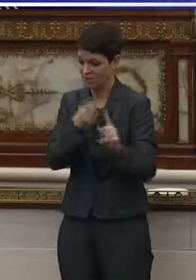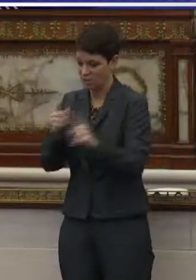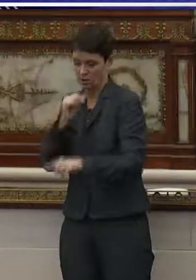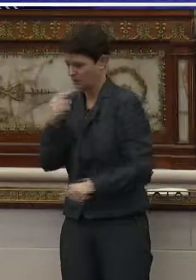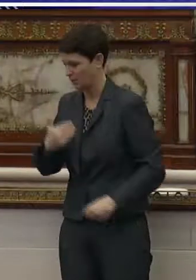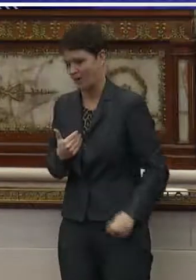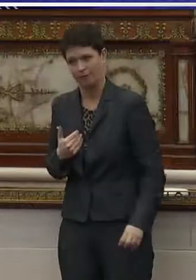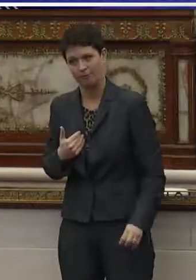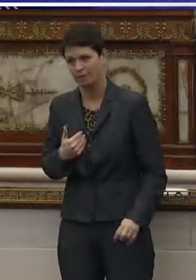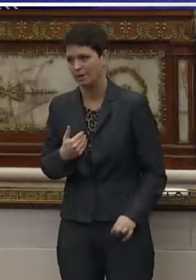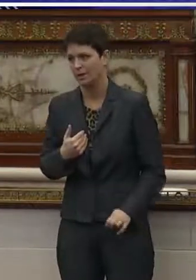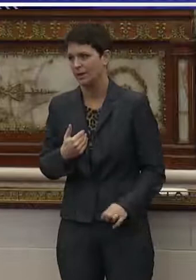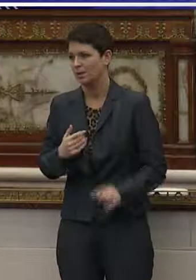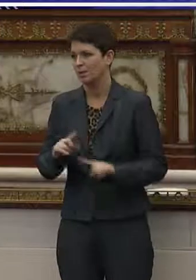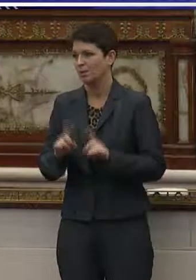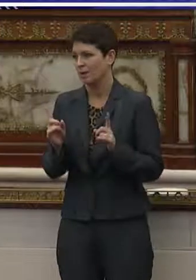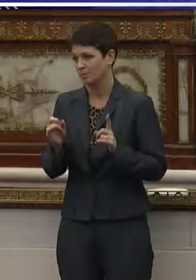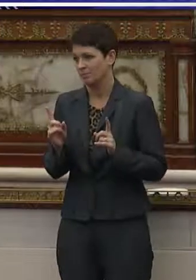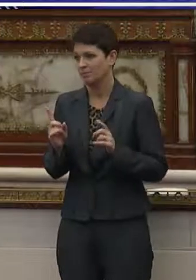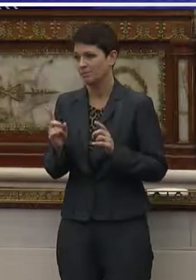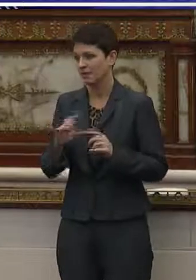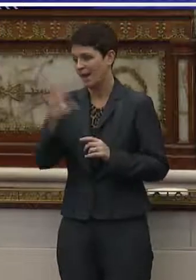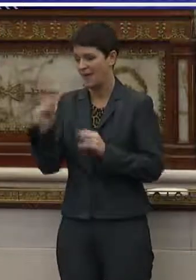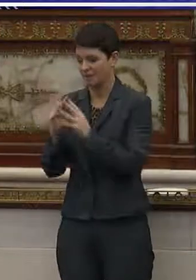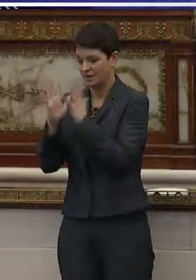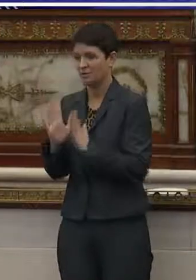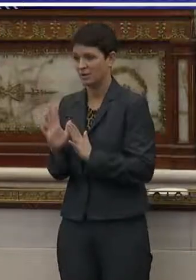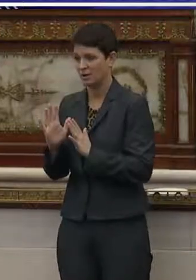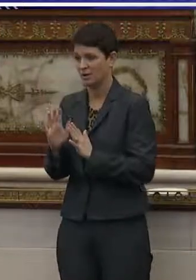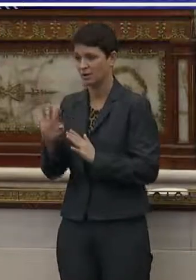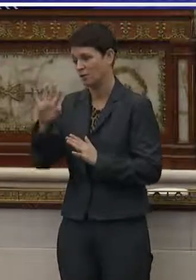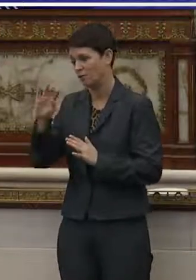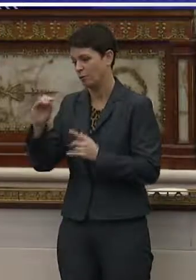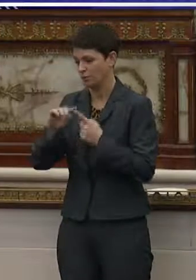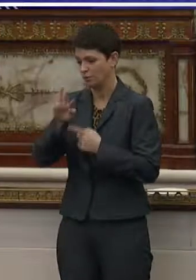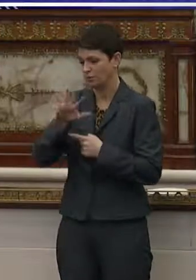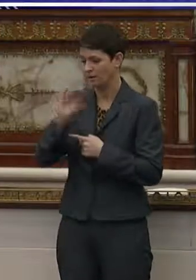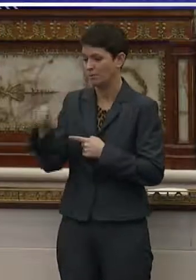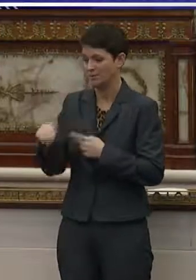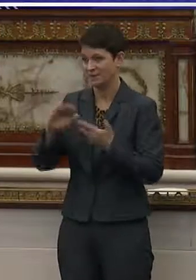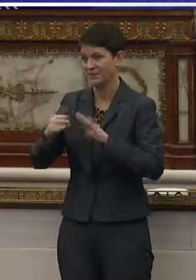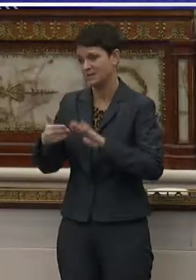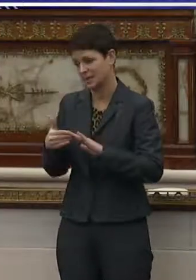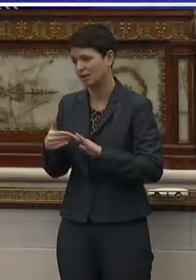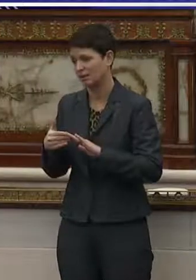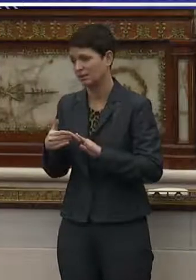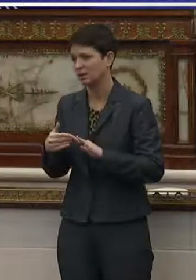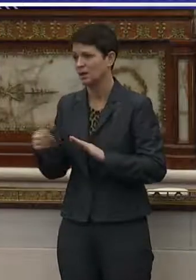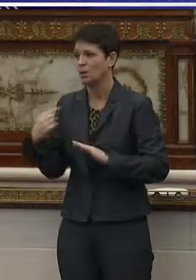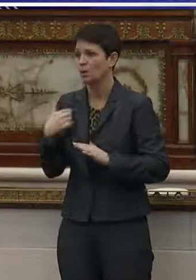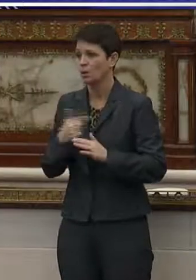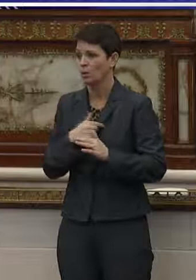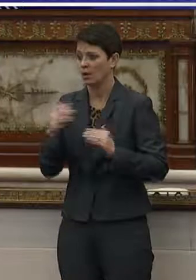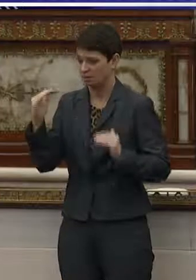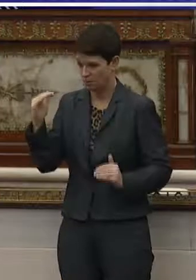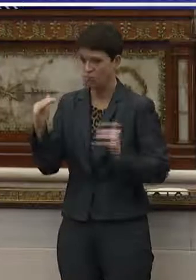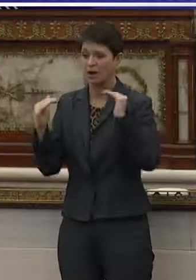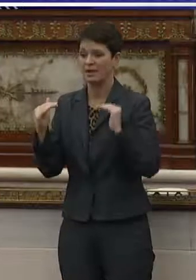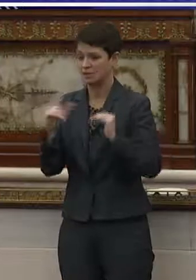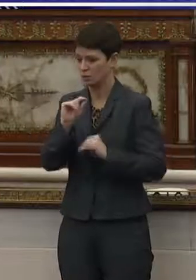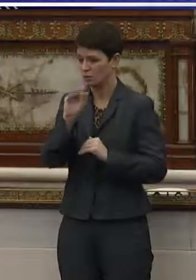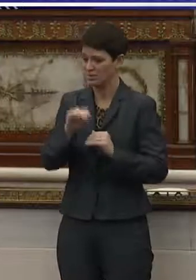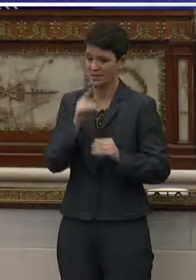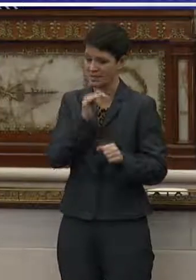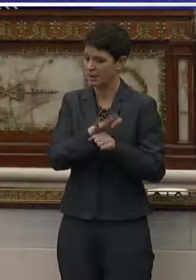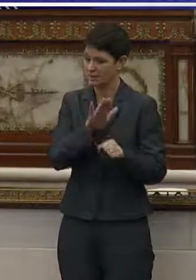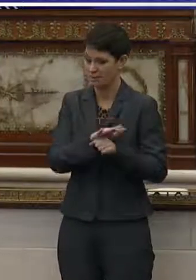but I would, African Americans are about 40 to 45% of the city. We want to be rising from that 20% towards